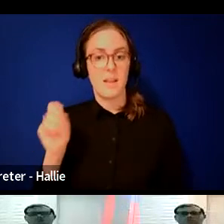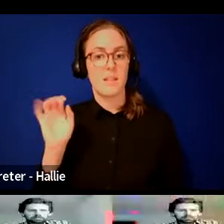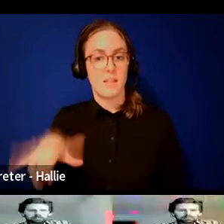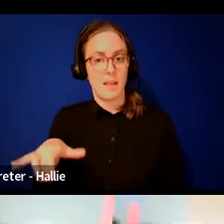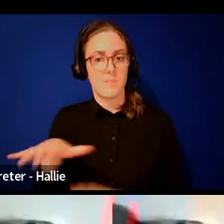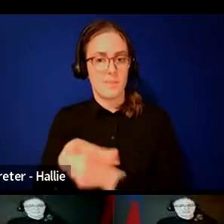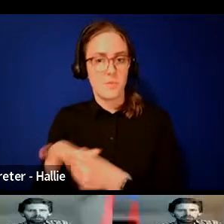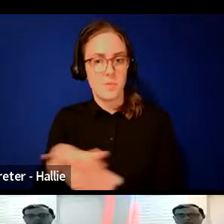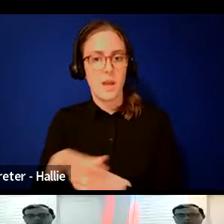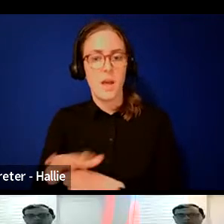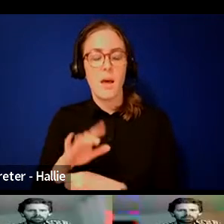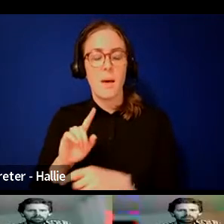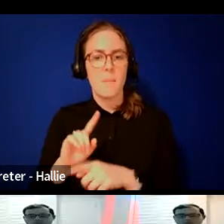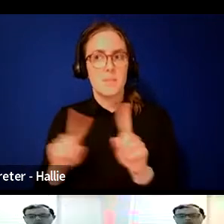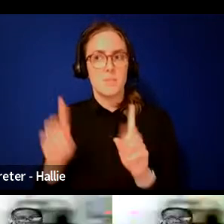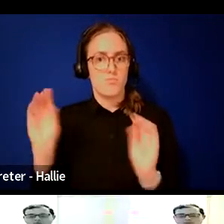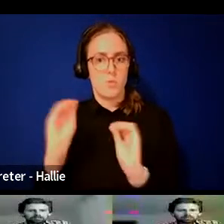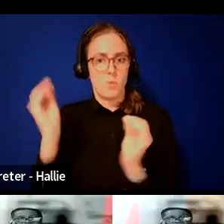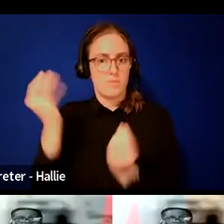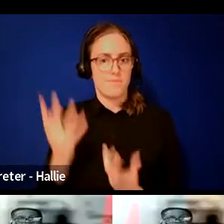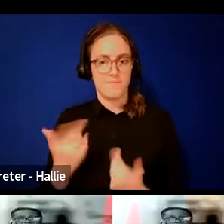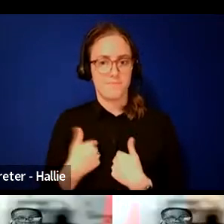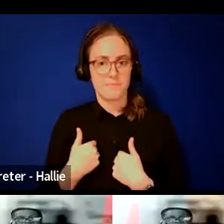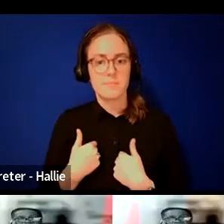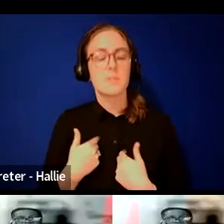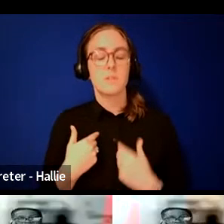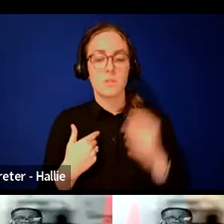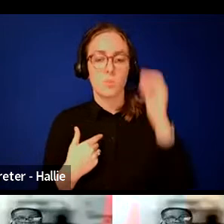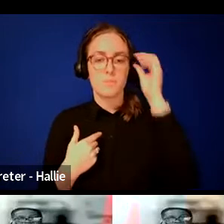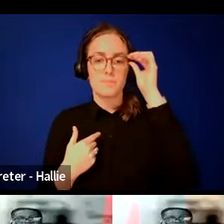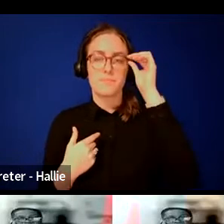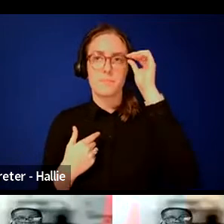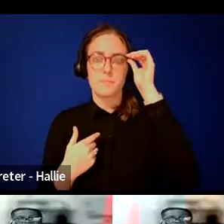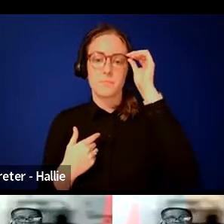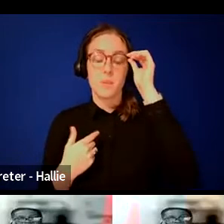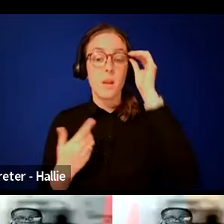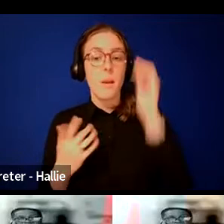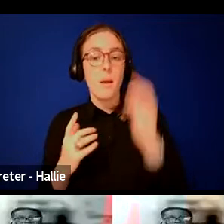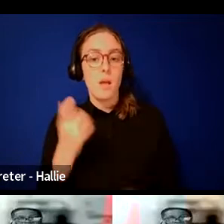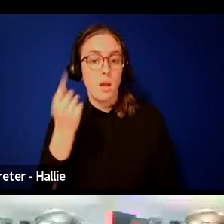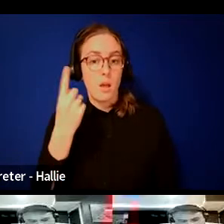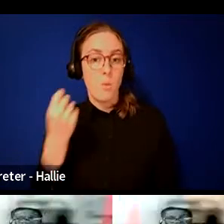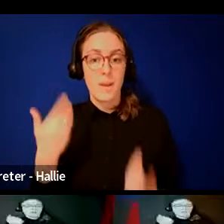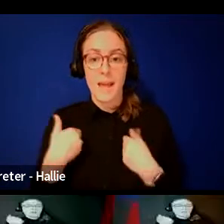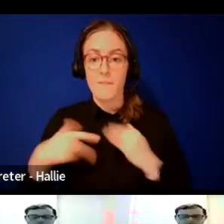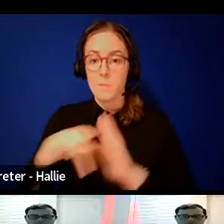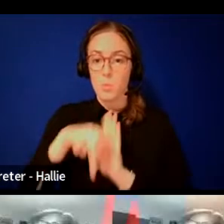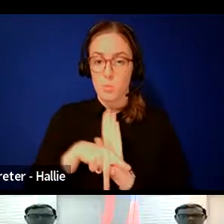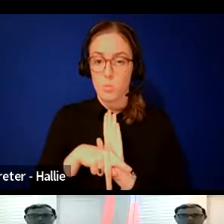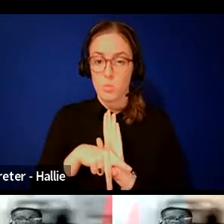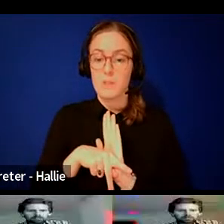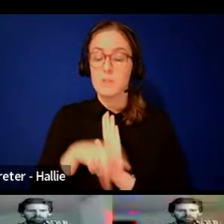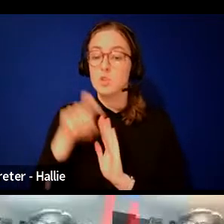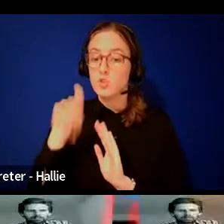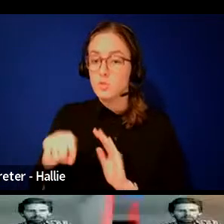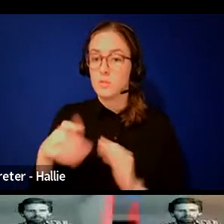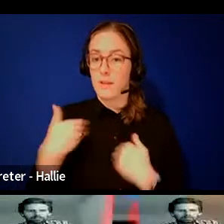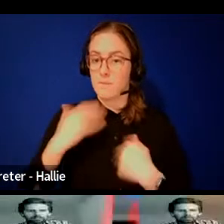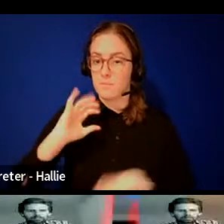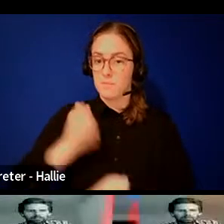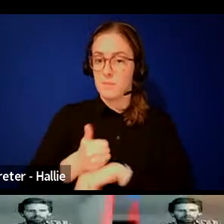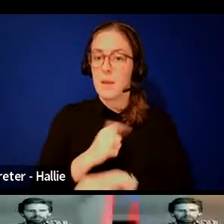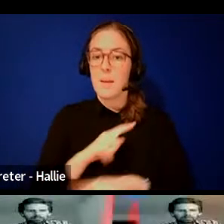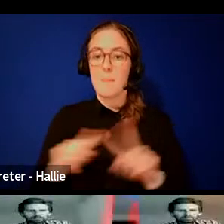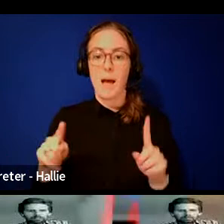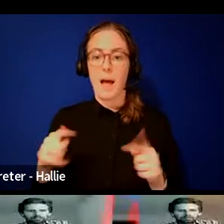it to me. And so, but there is a protocol that is supposed to be in place, but I